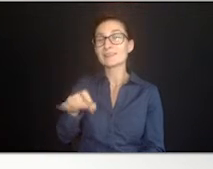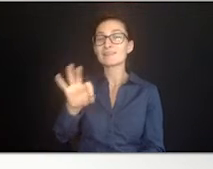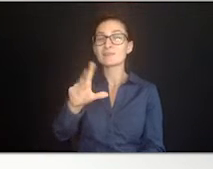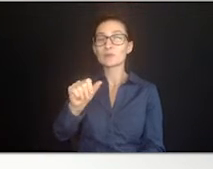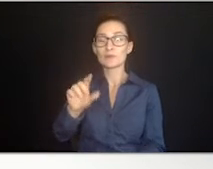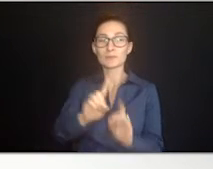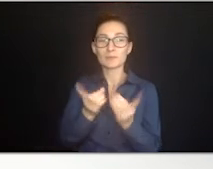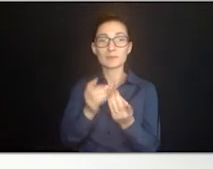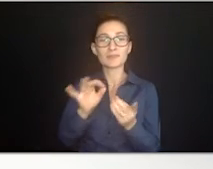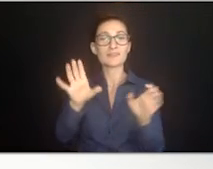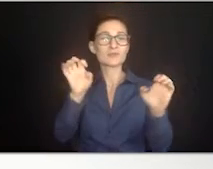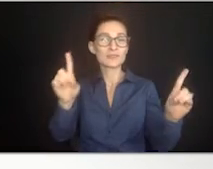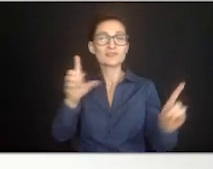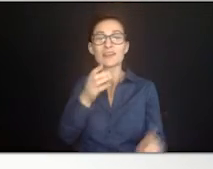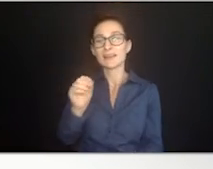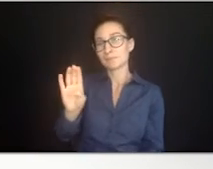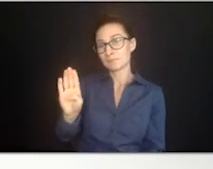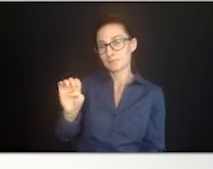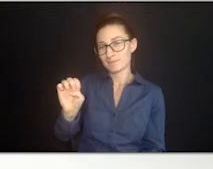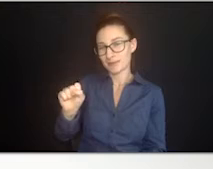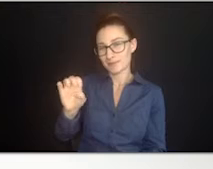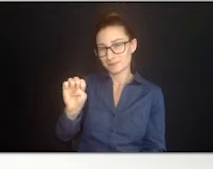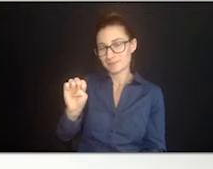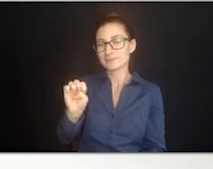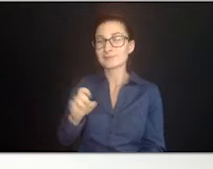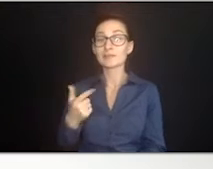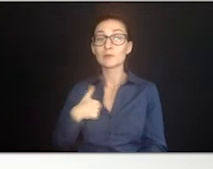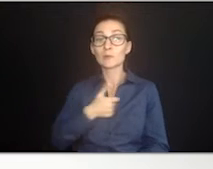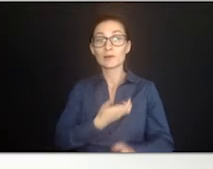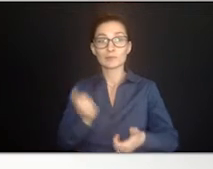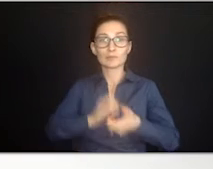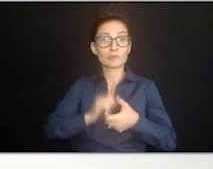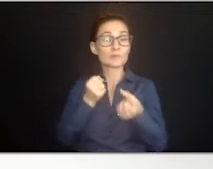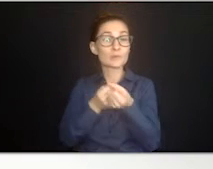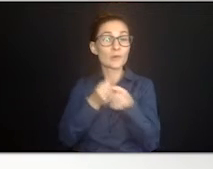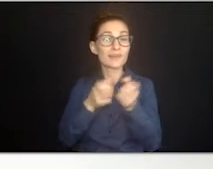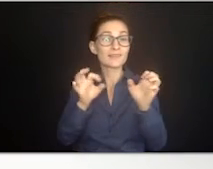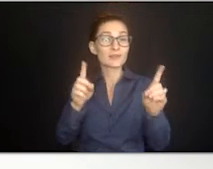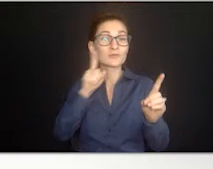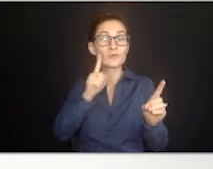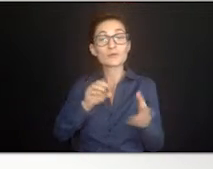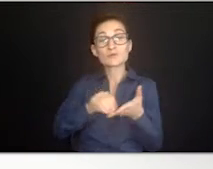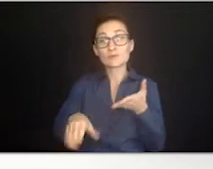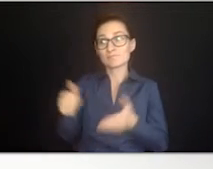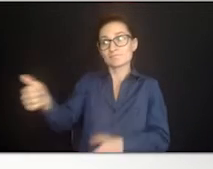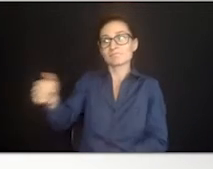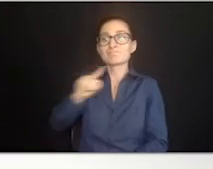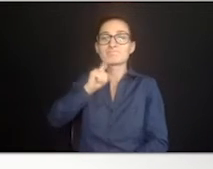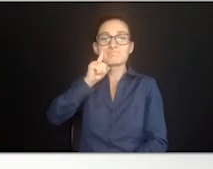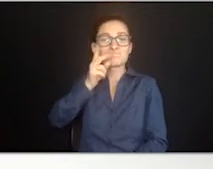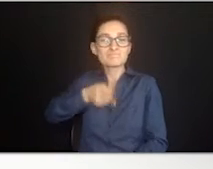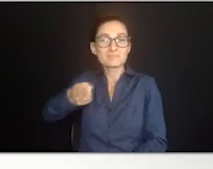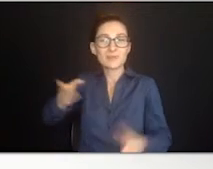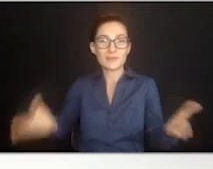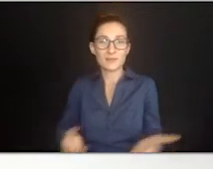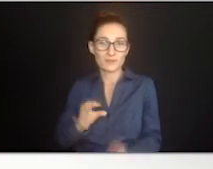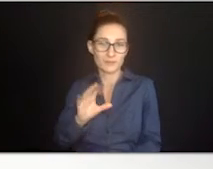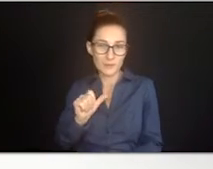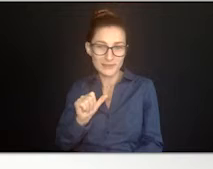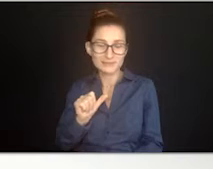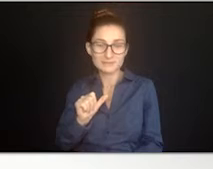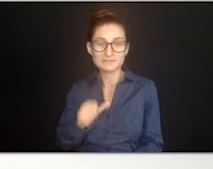Bureau of Exceptional Student Education. We collaboratively support the education of students who are deaf and hard of hearing in the state of Florida.